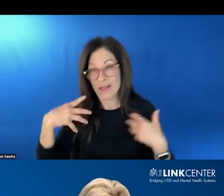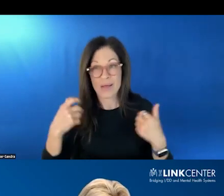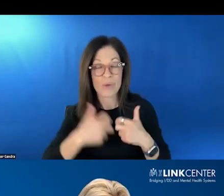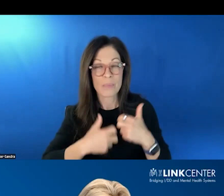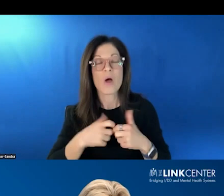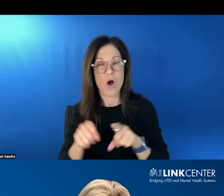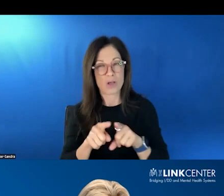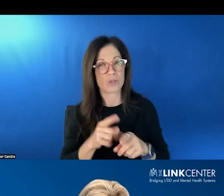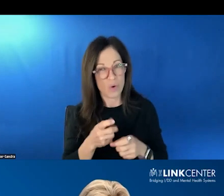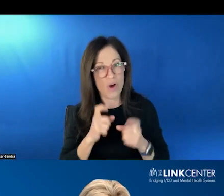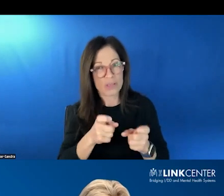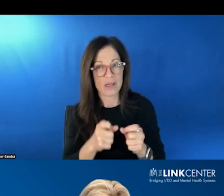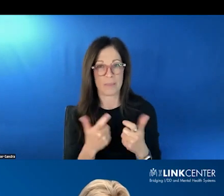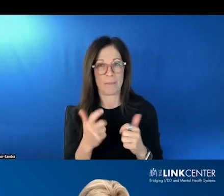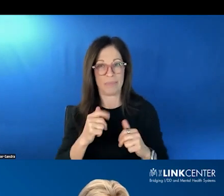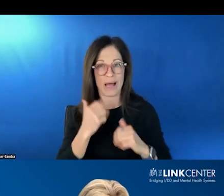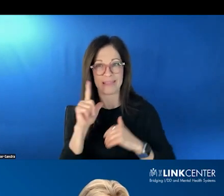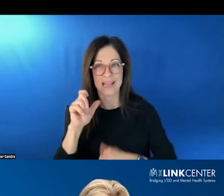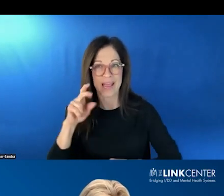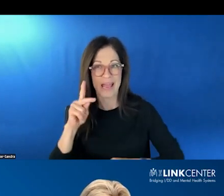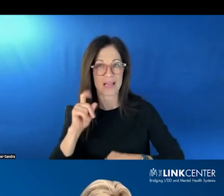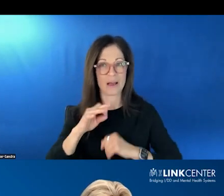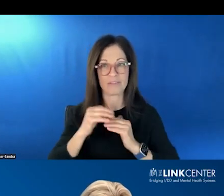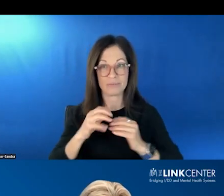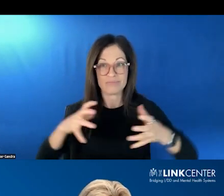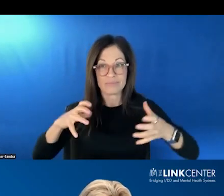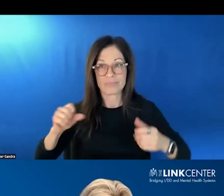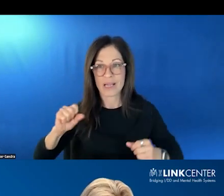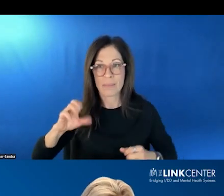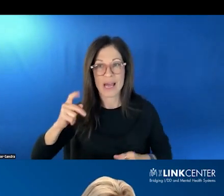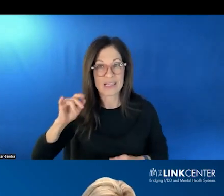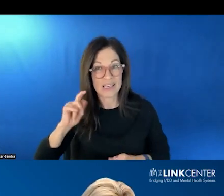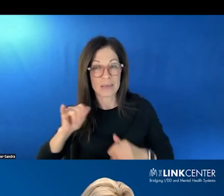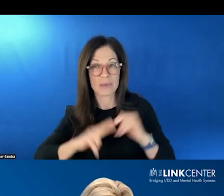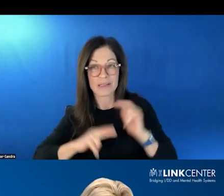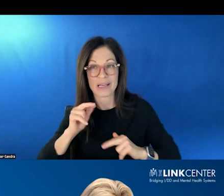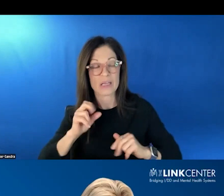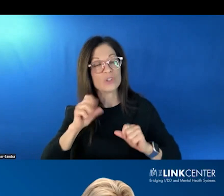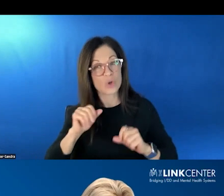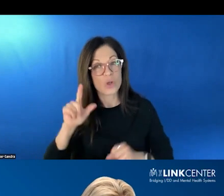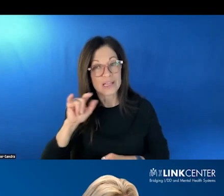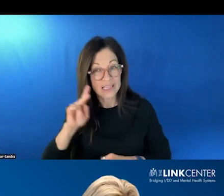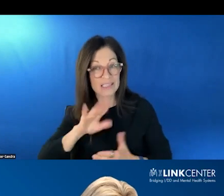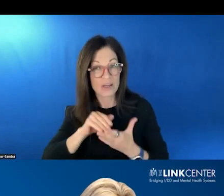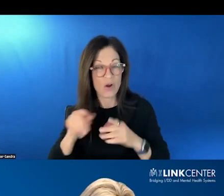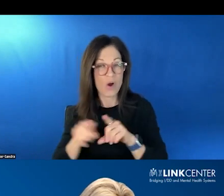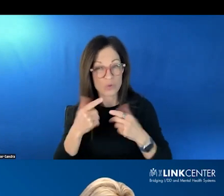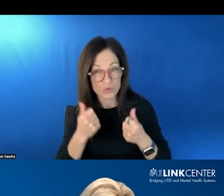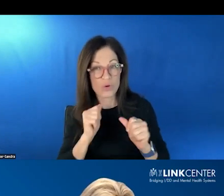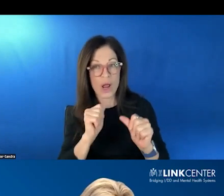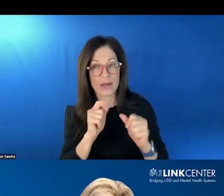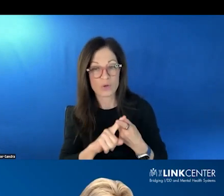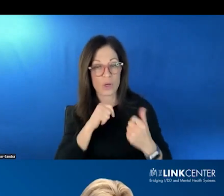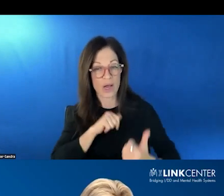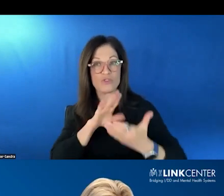lack of capacity building or expertise in these areas. And so the Link Center is also aiming very much to try to address